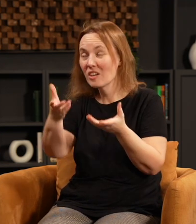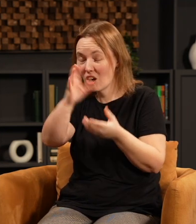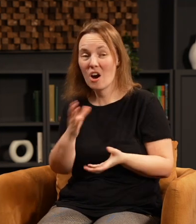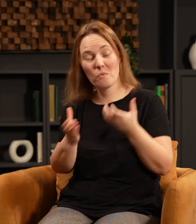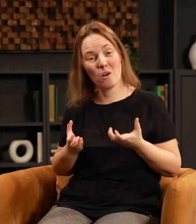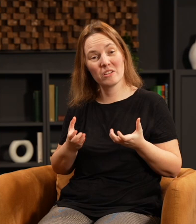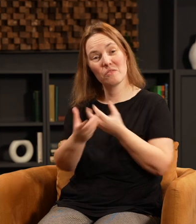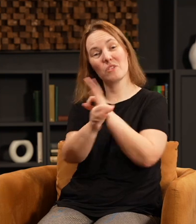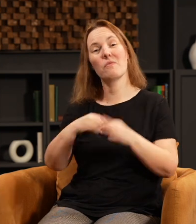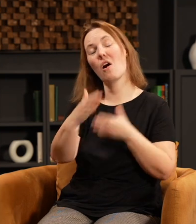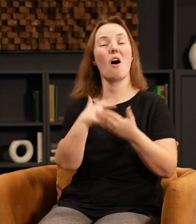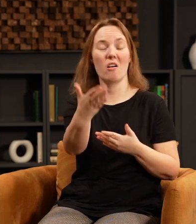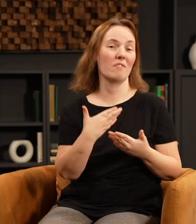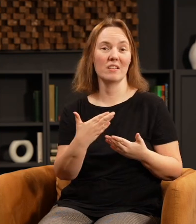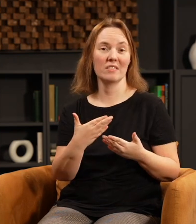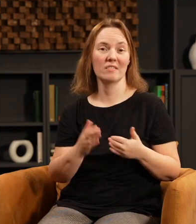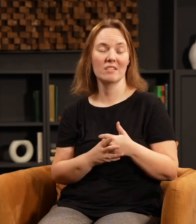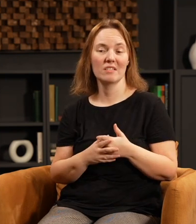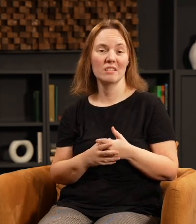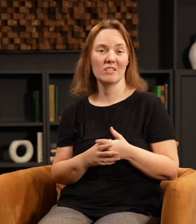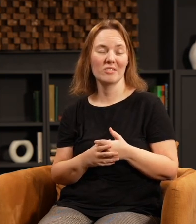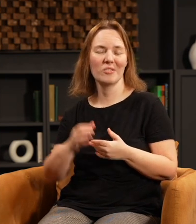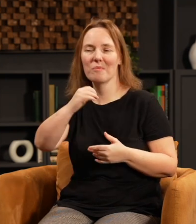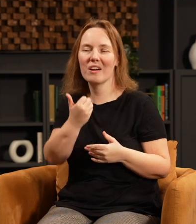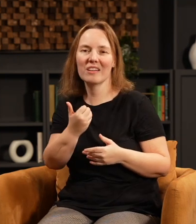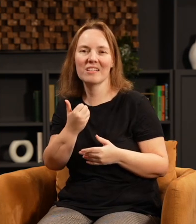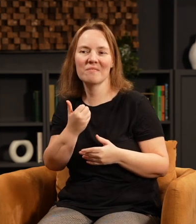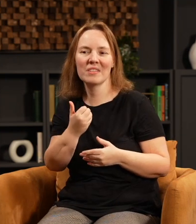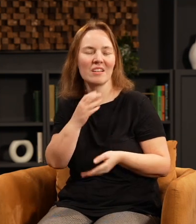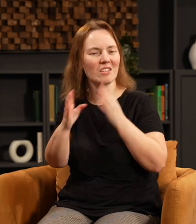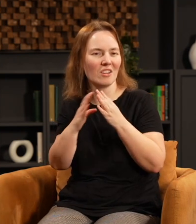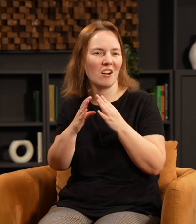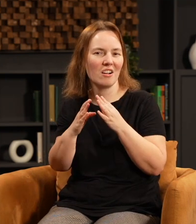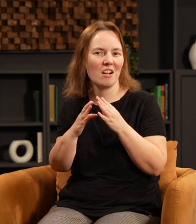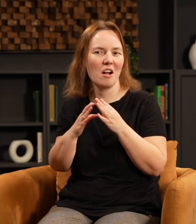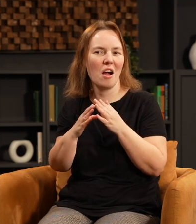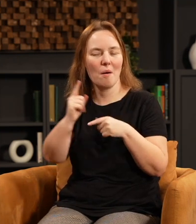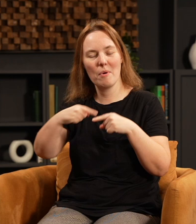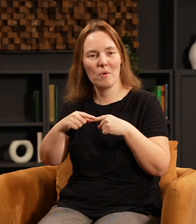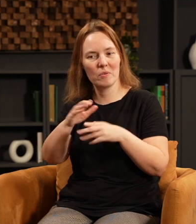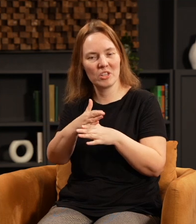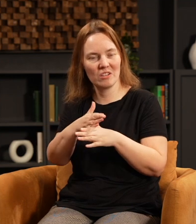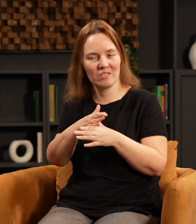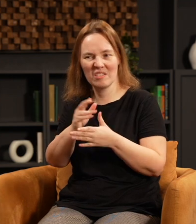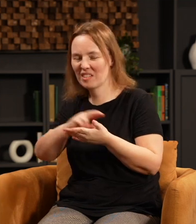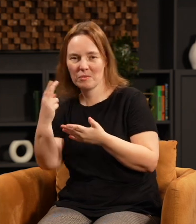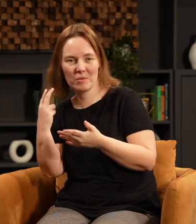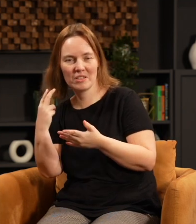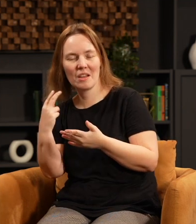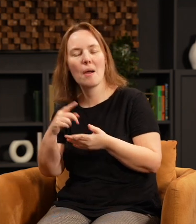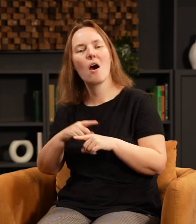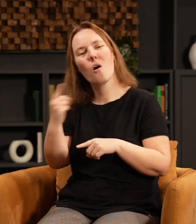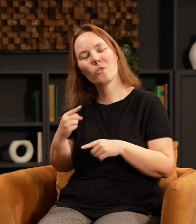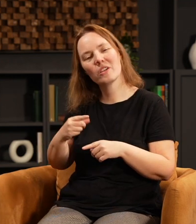all different levels. So I'm not going to take time to recap what I shared the last couple weeks, except to simply remind us that